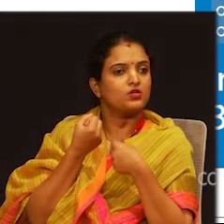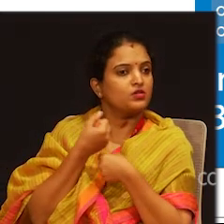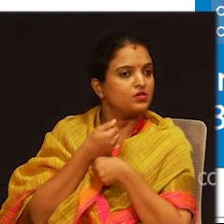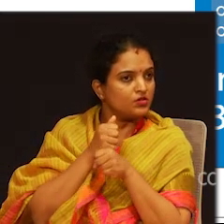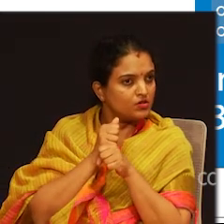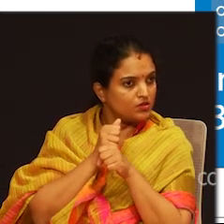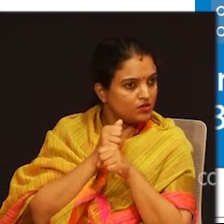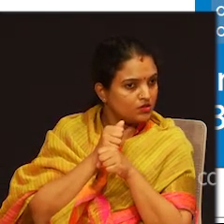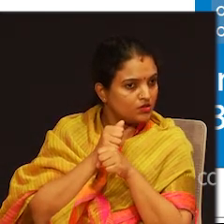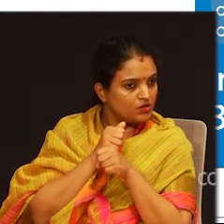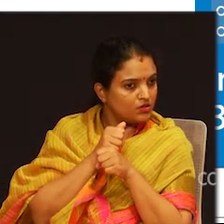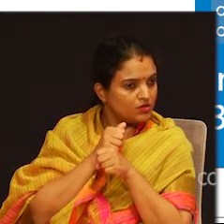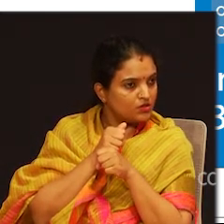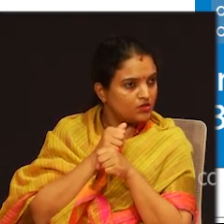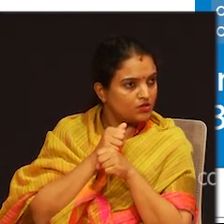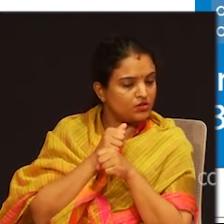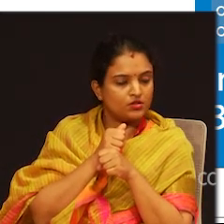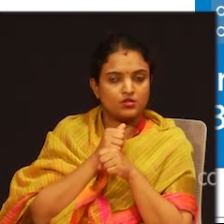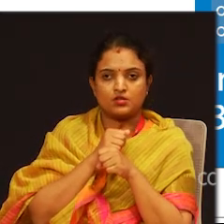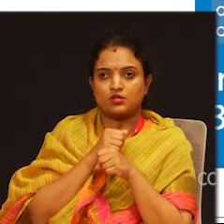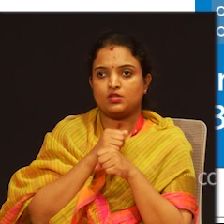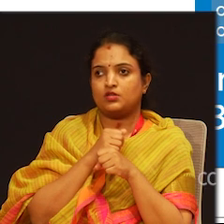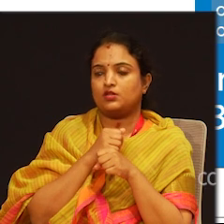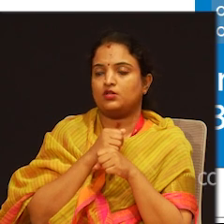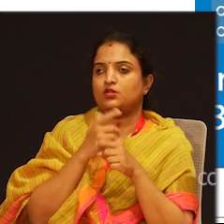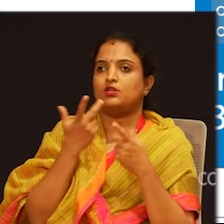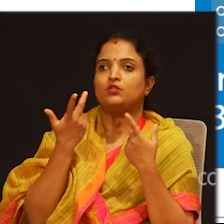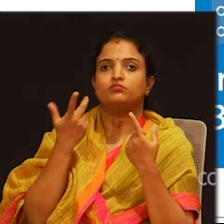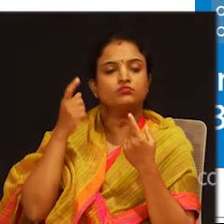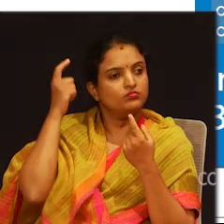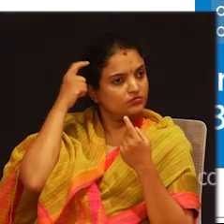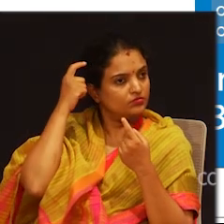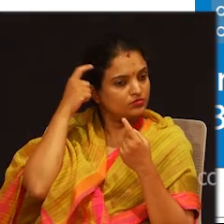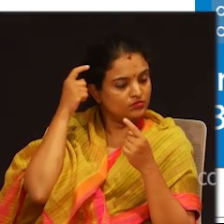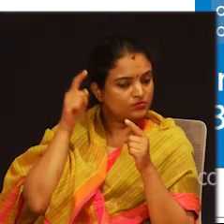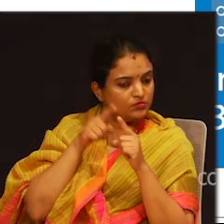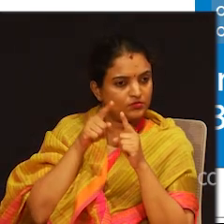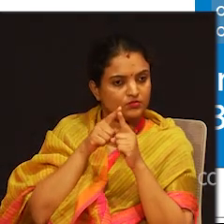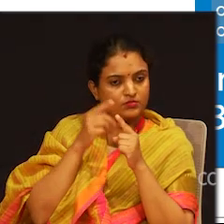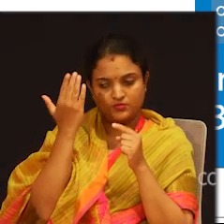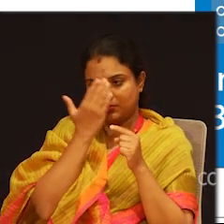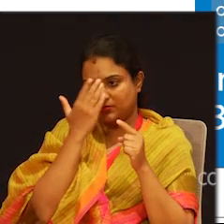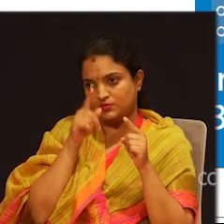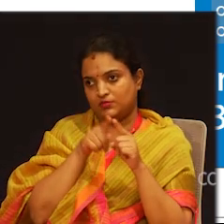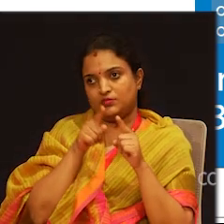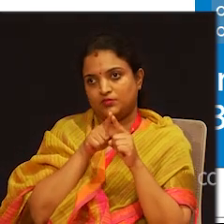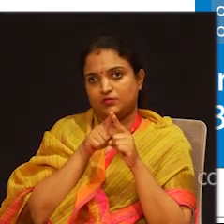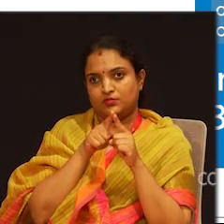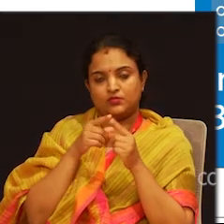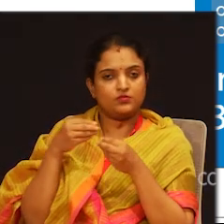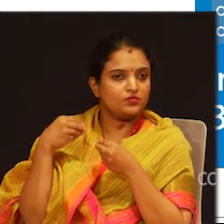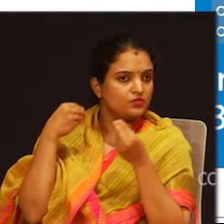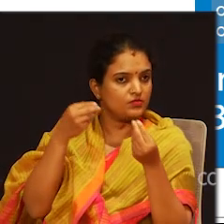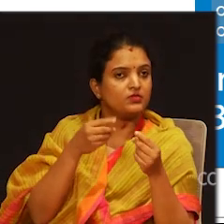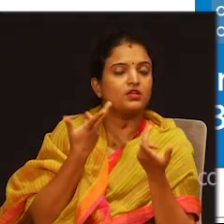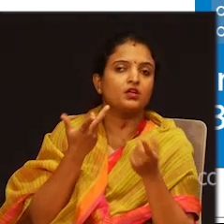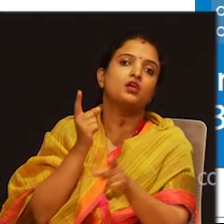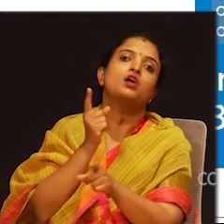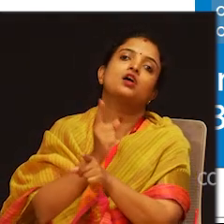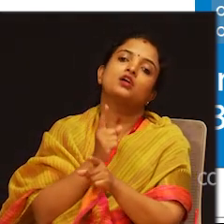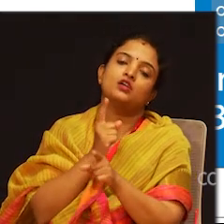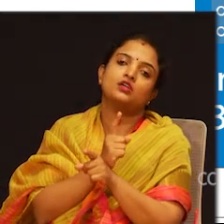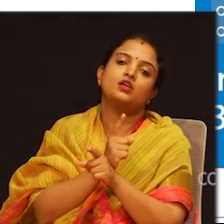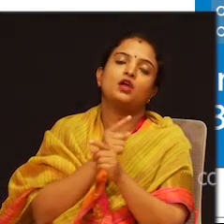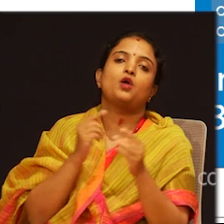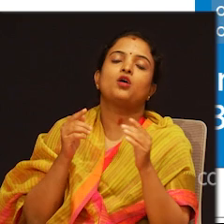if we see the braille material for children in classrooms, they are often that thick. A teacher says,